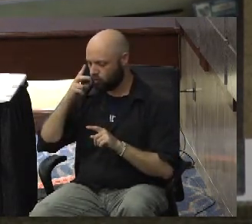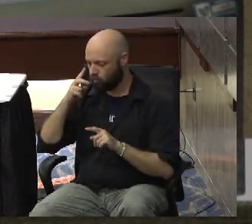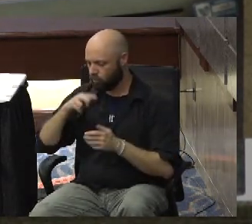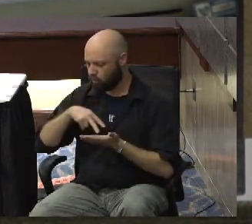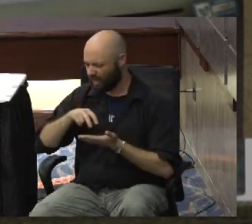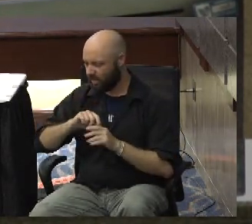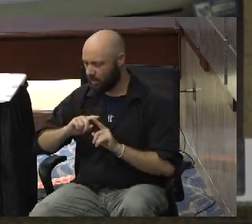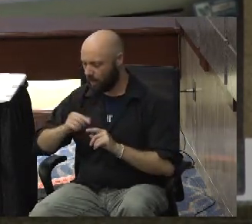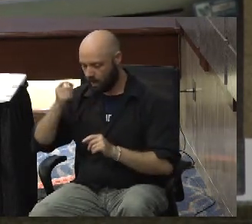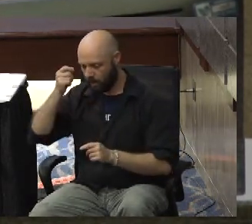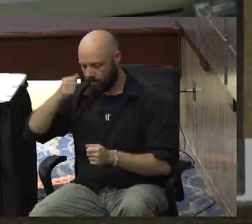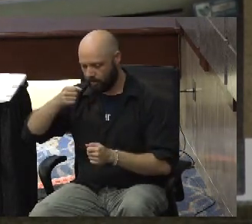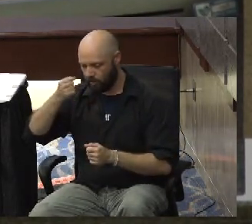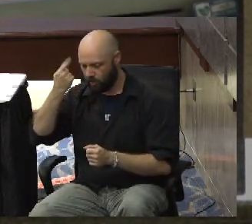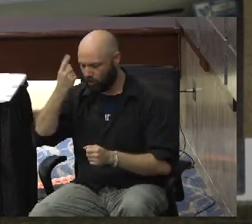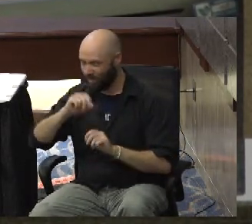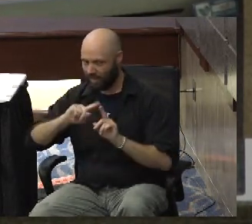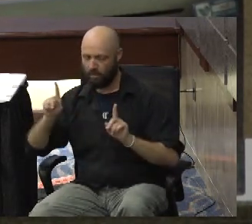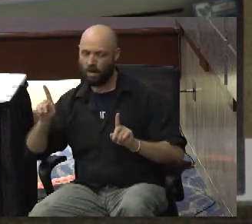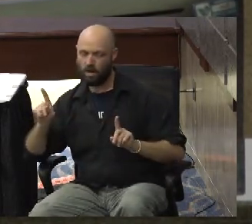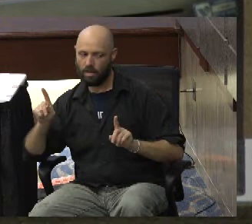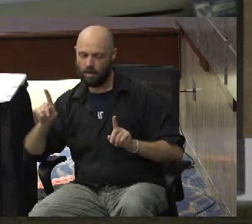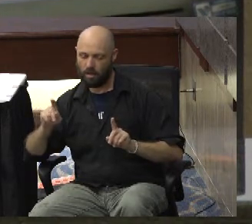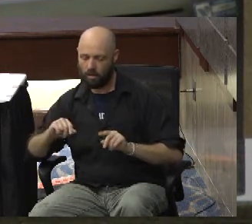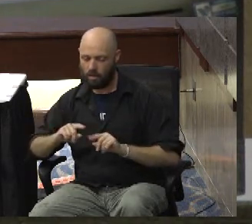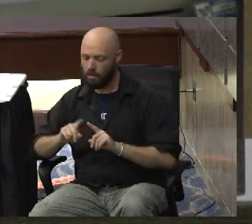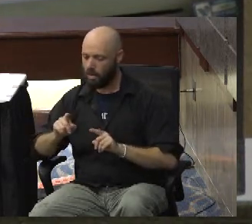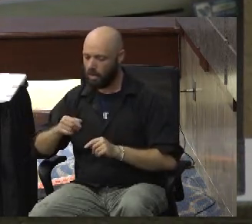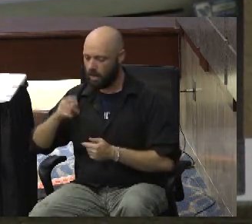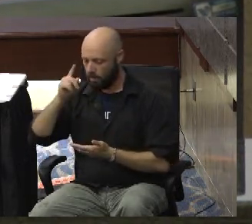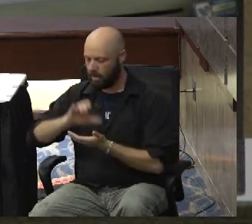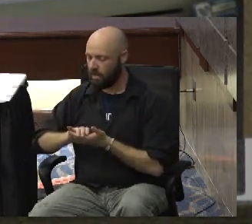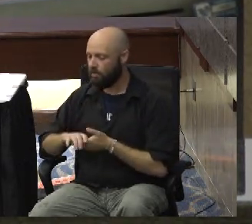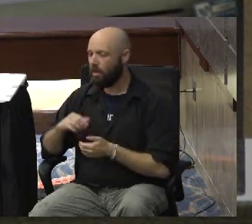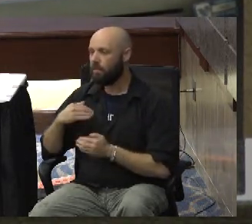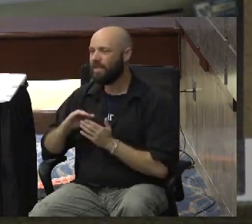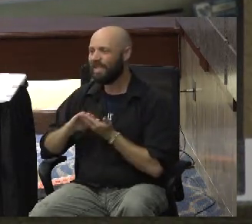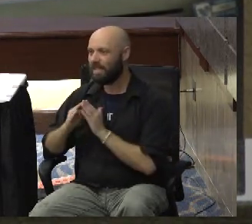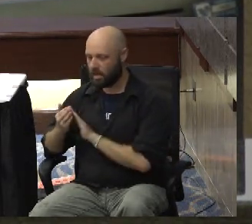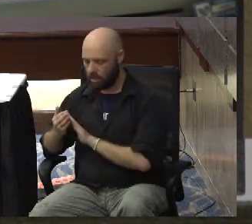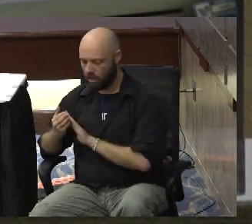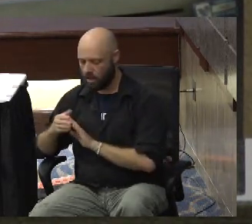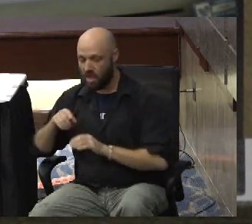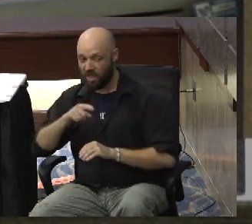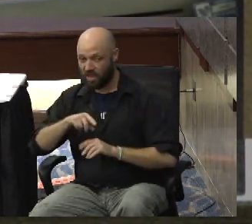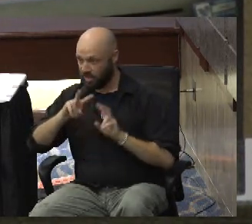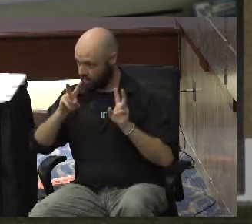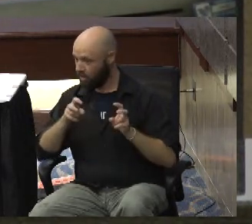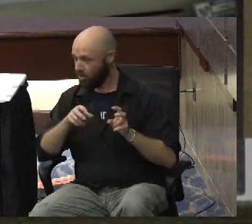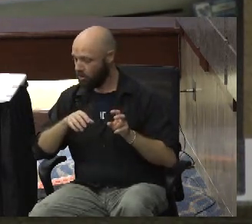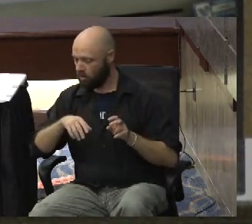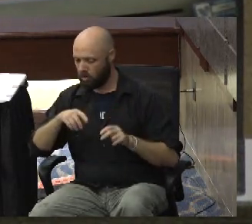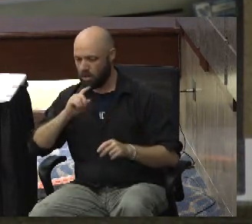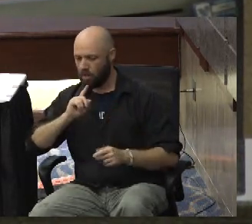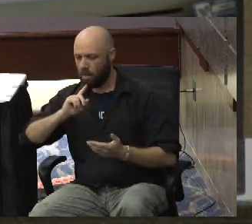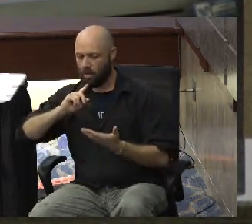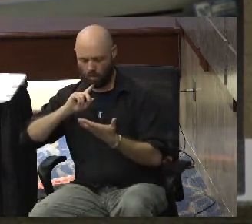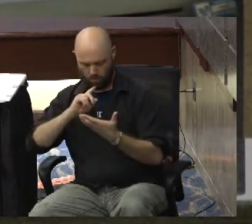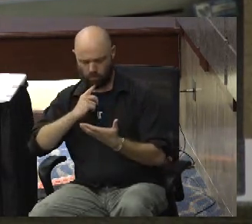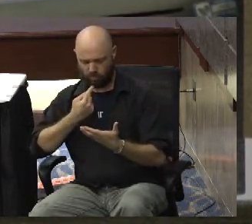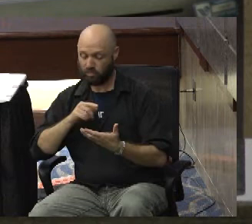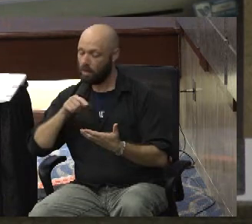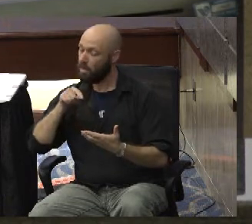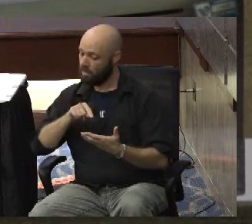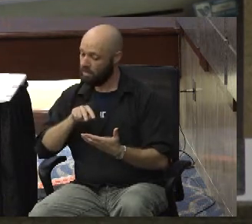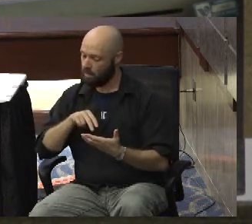I interpreted it. But I do think the city has taken this issue really seriously with the Heart of Texas Human